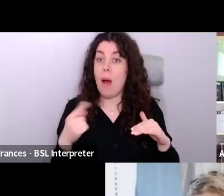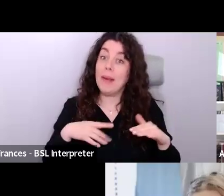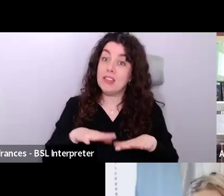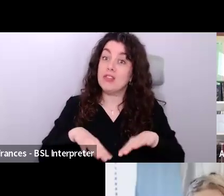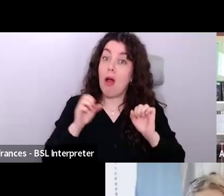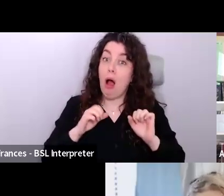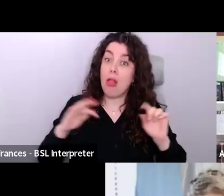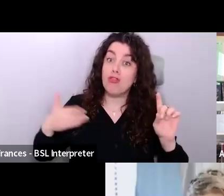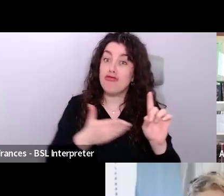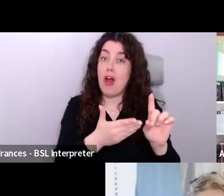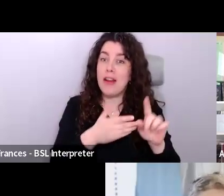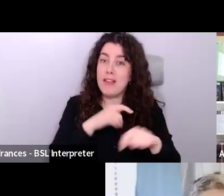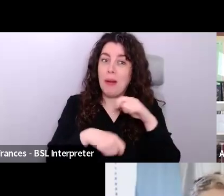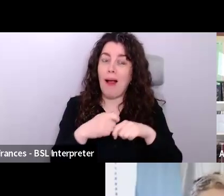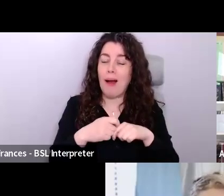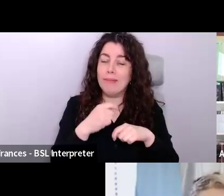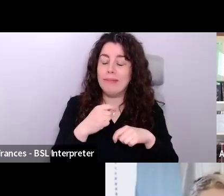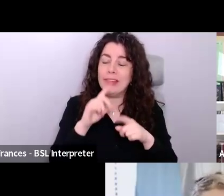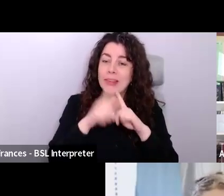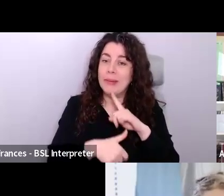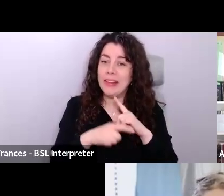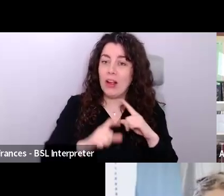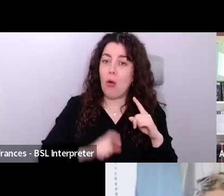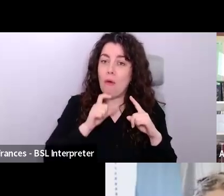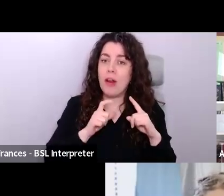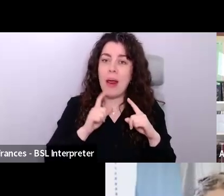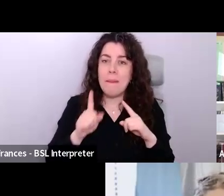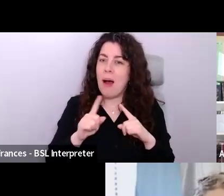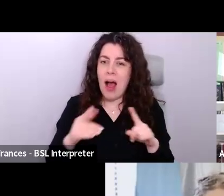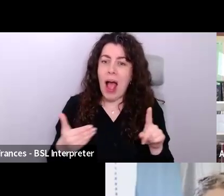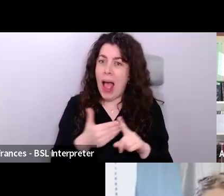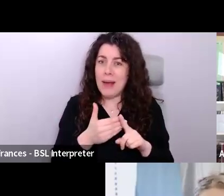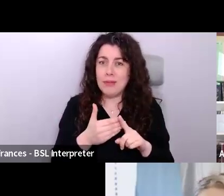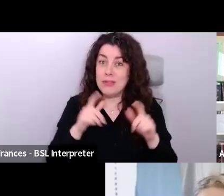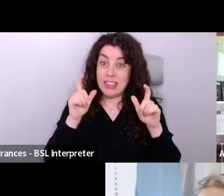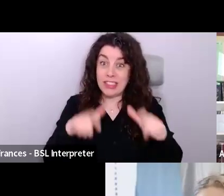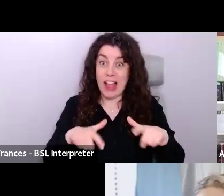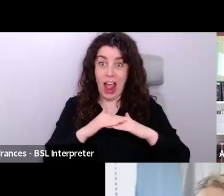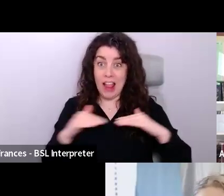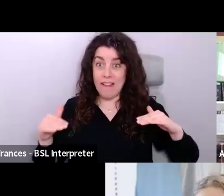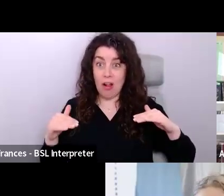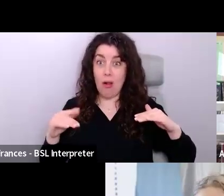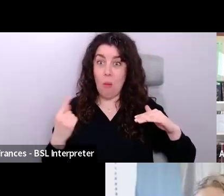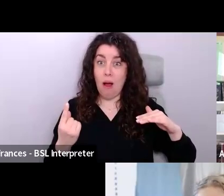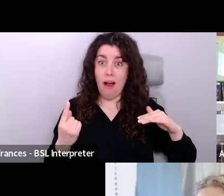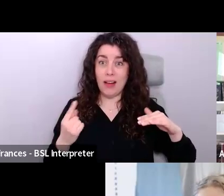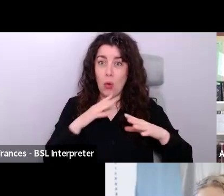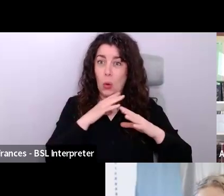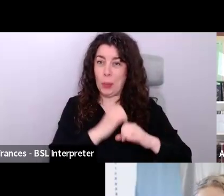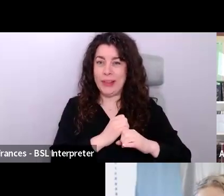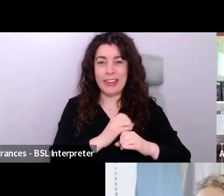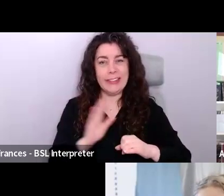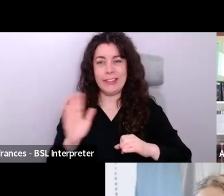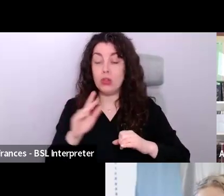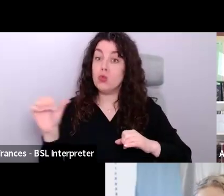Obviously, what you don't want is companies to stay at the committed stage. The idea is they start at committed